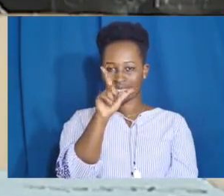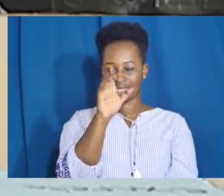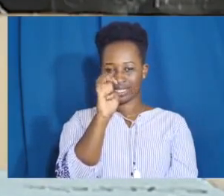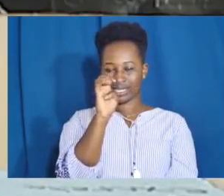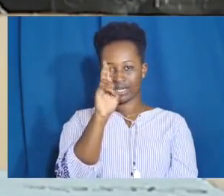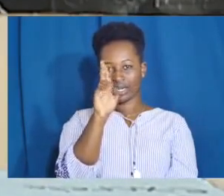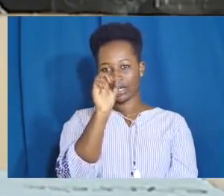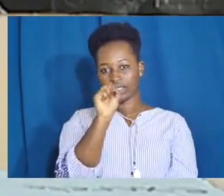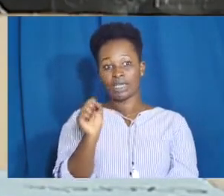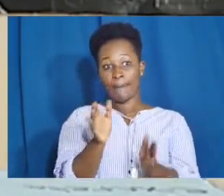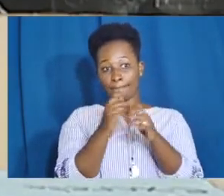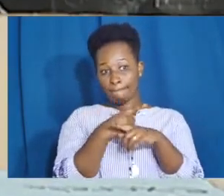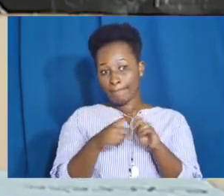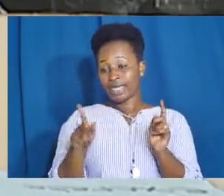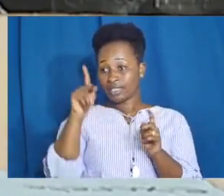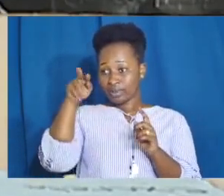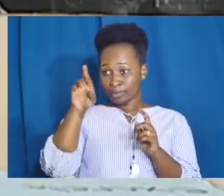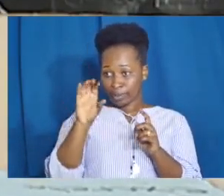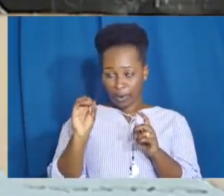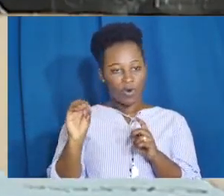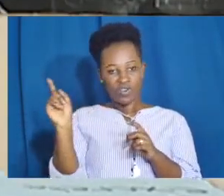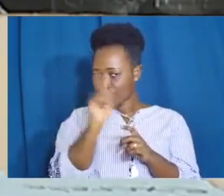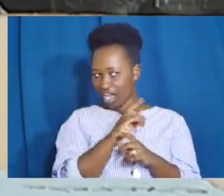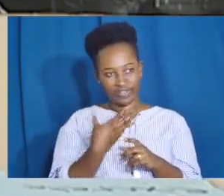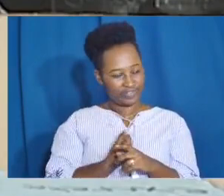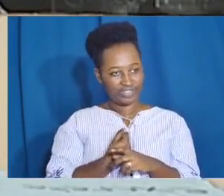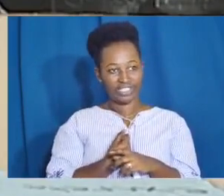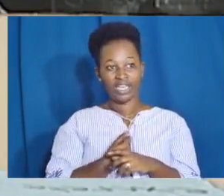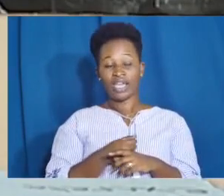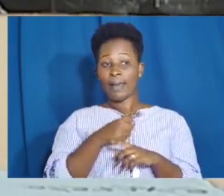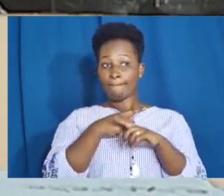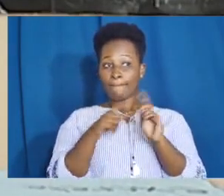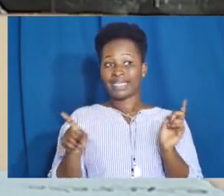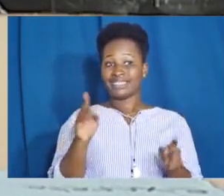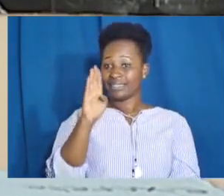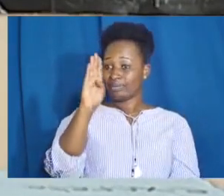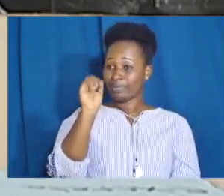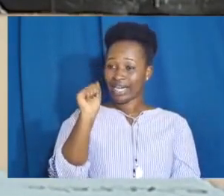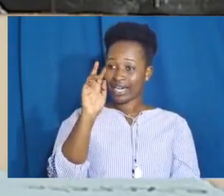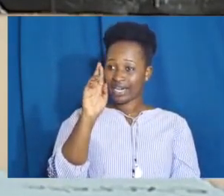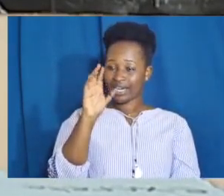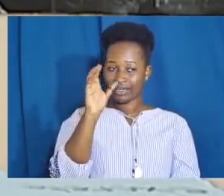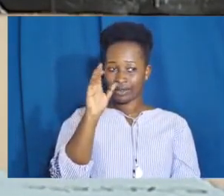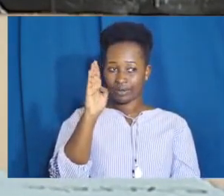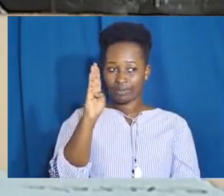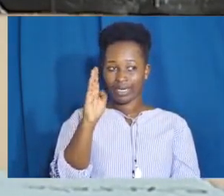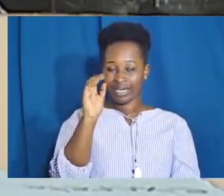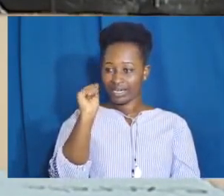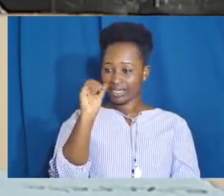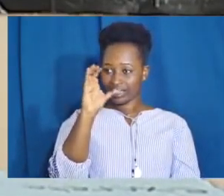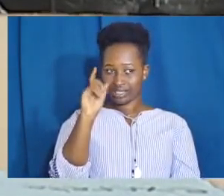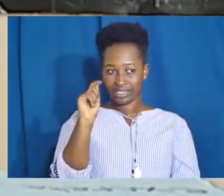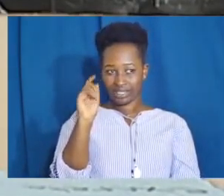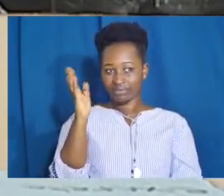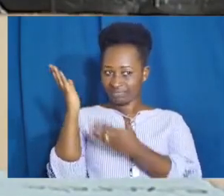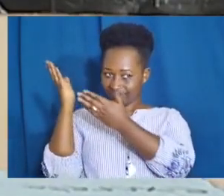is about cell type, which means bacteria don't have true nucleus. Protista have true nucleus.